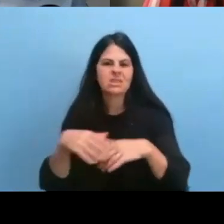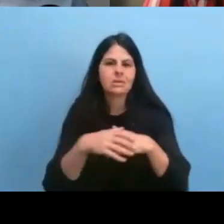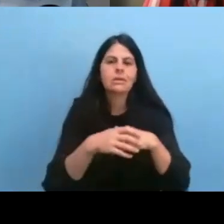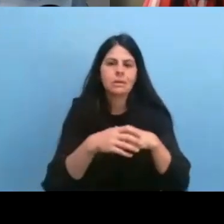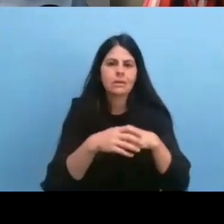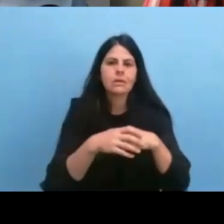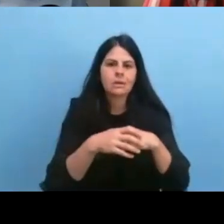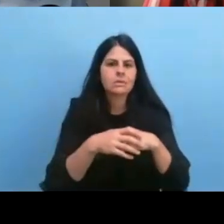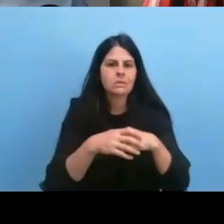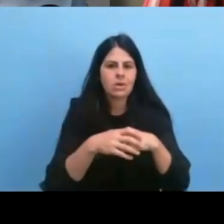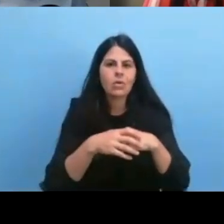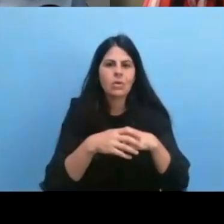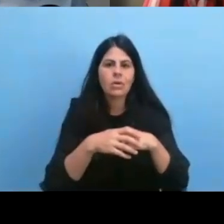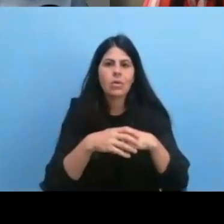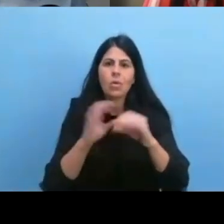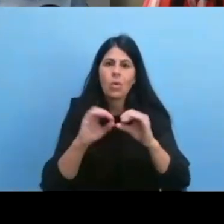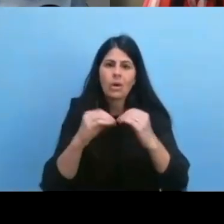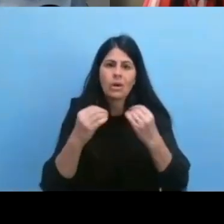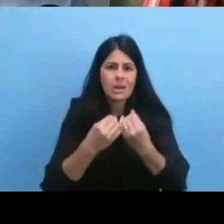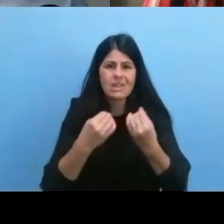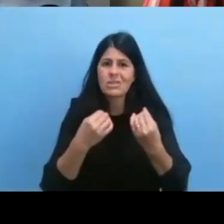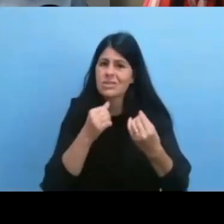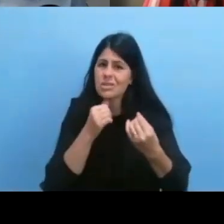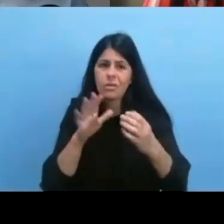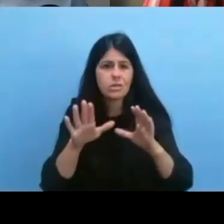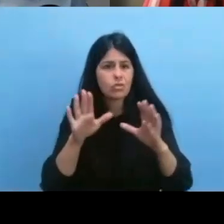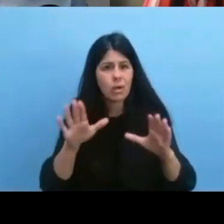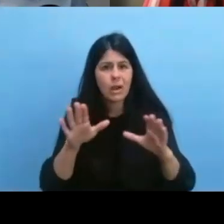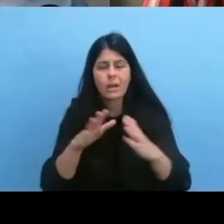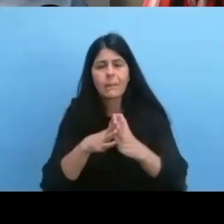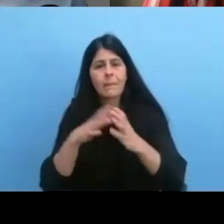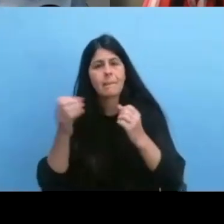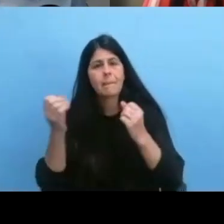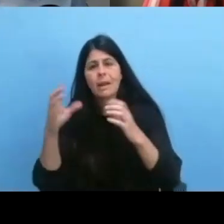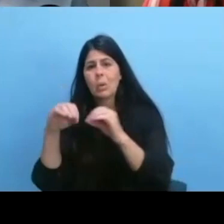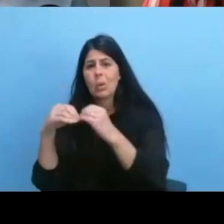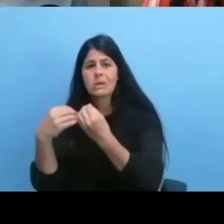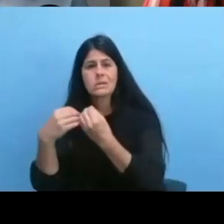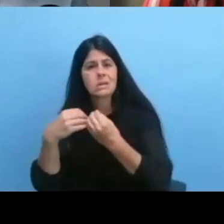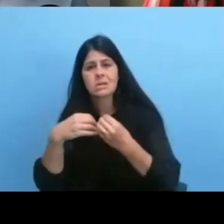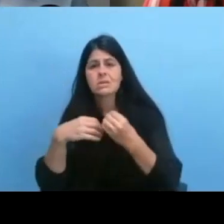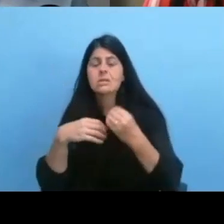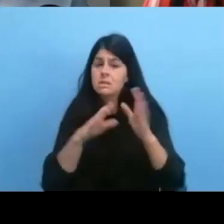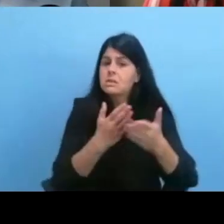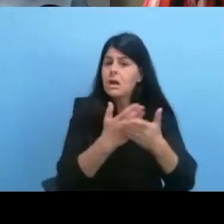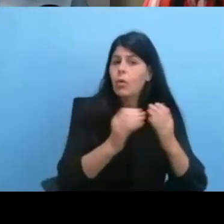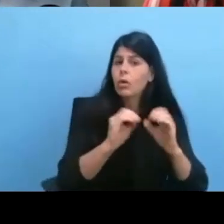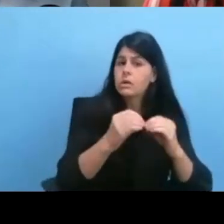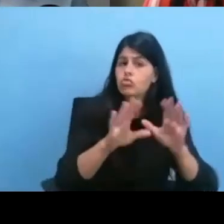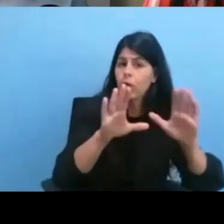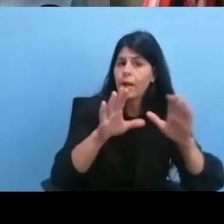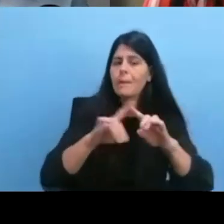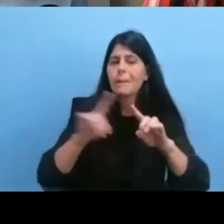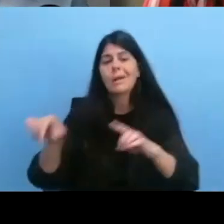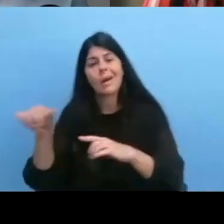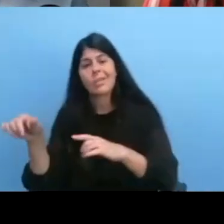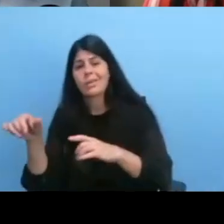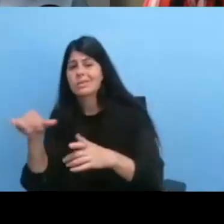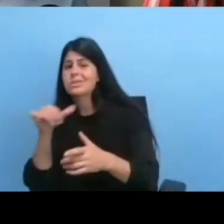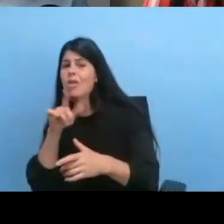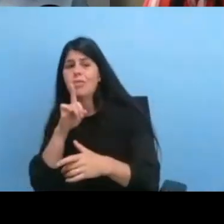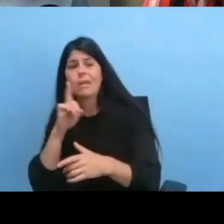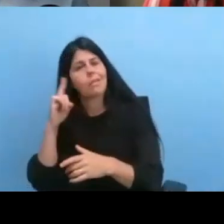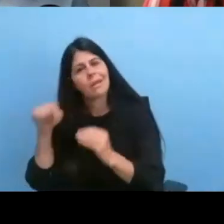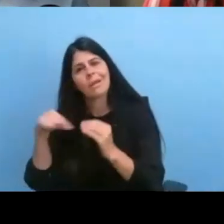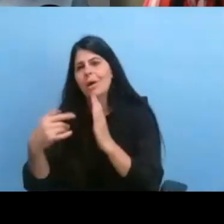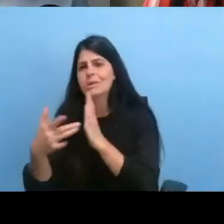broad brush, but a lot of organizations, when they think about accessibility for technology, they don't think about it until there's a problem. So it's a real concrete